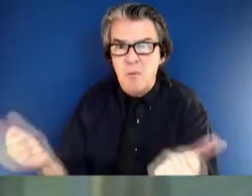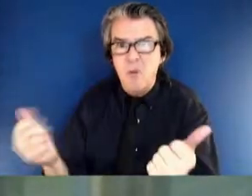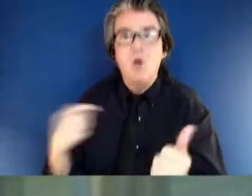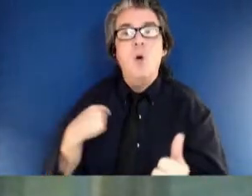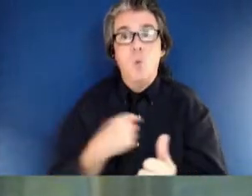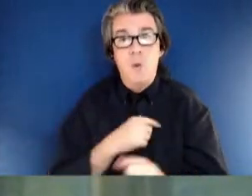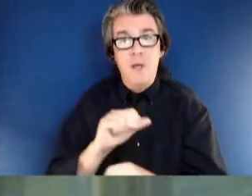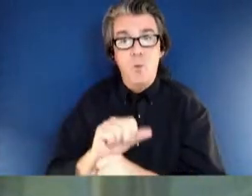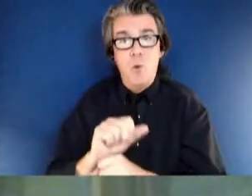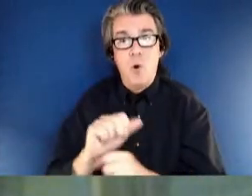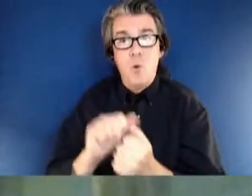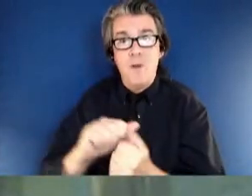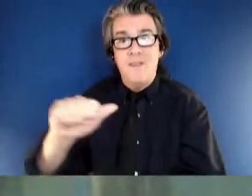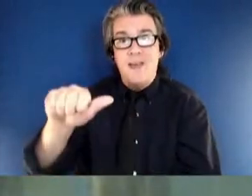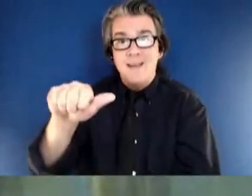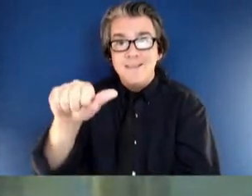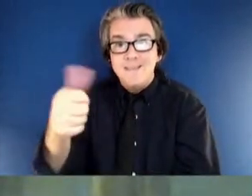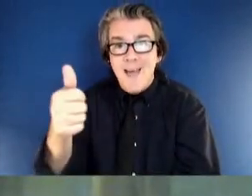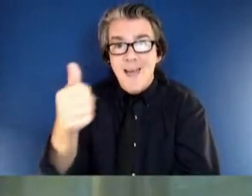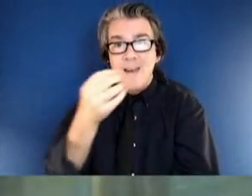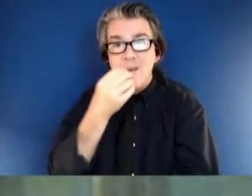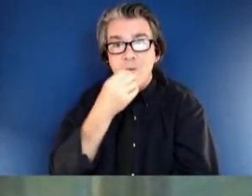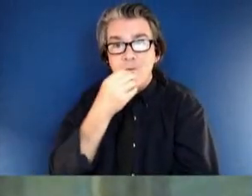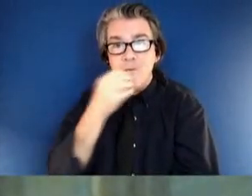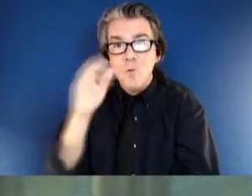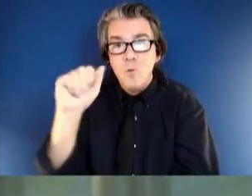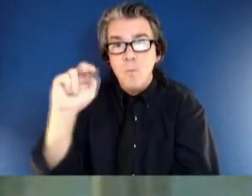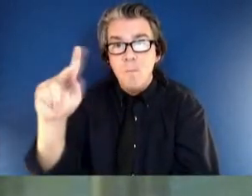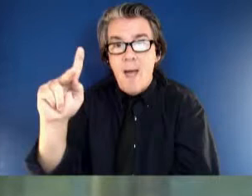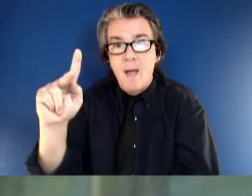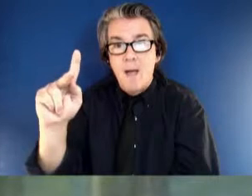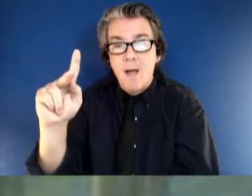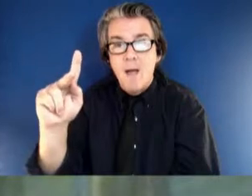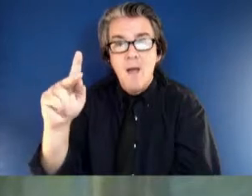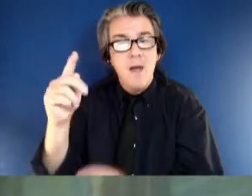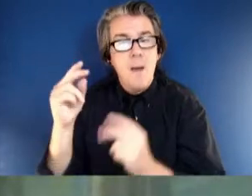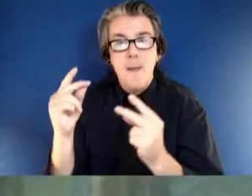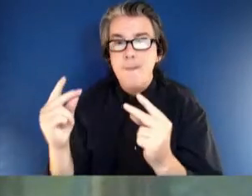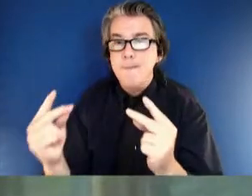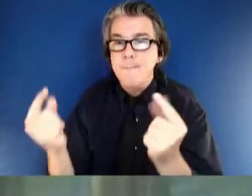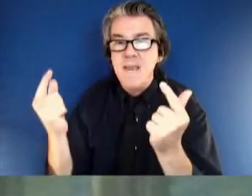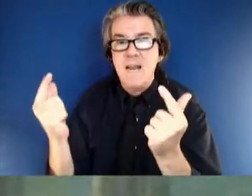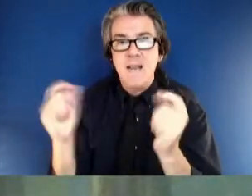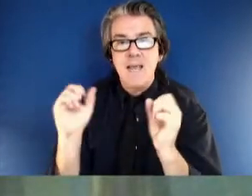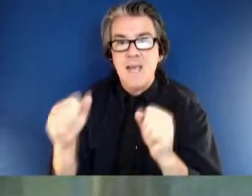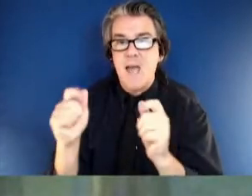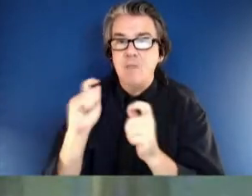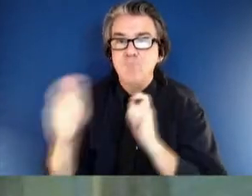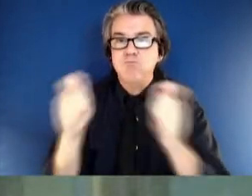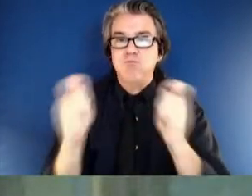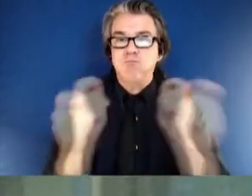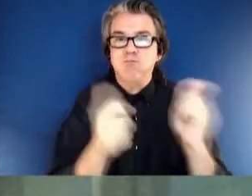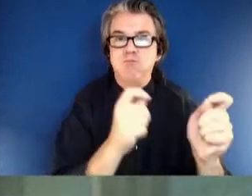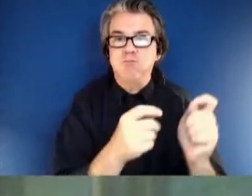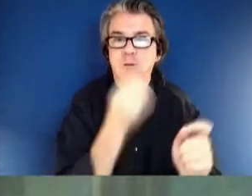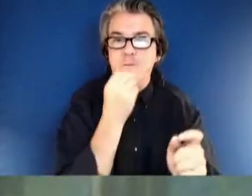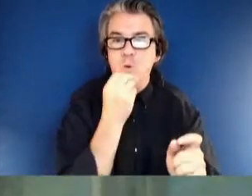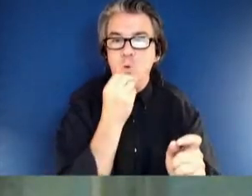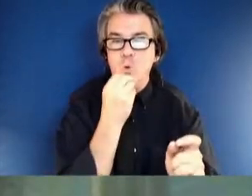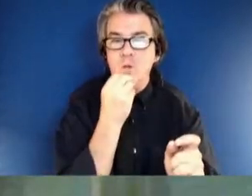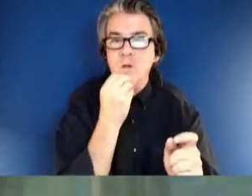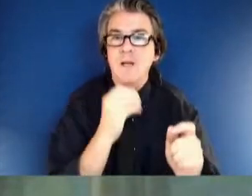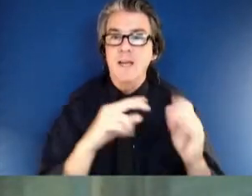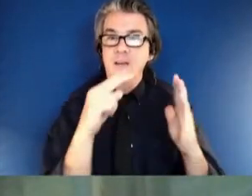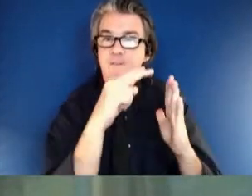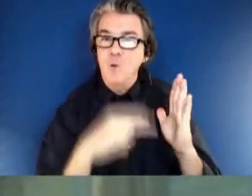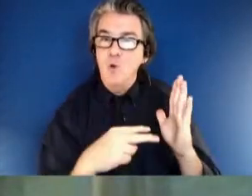food banks, county food banks, that are able to provide immediate food replacement for our customers. So you can